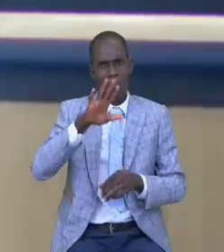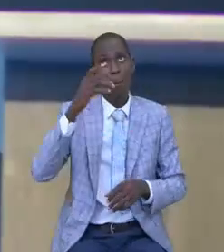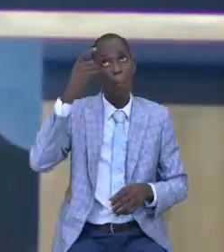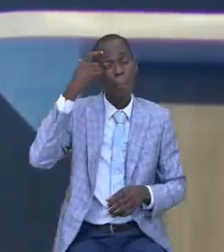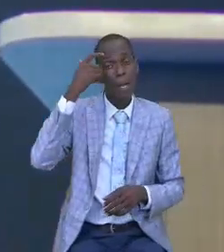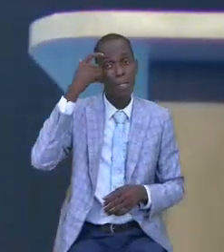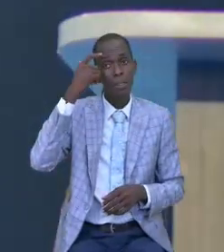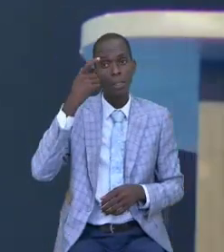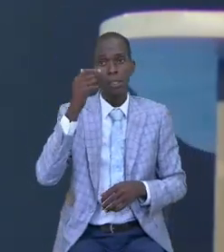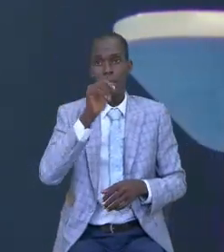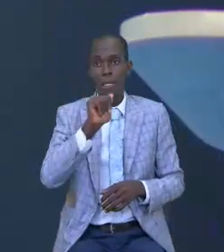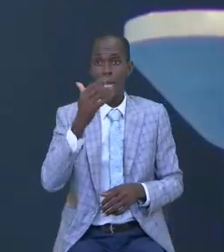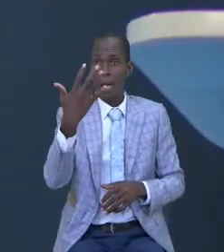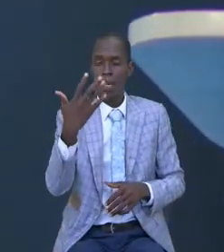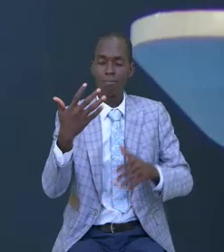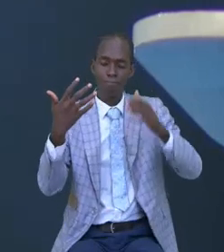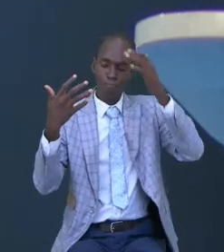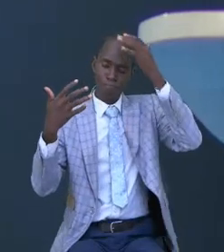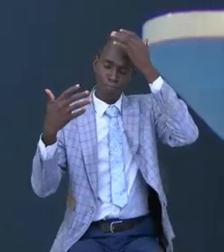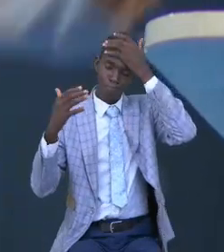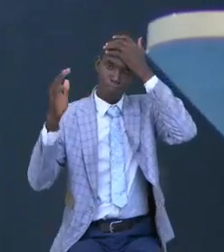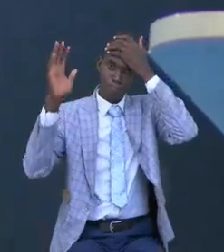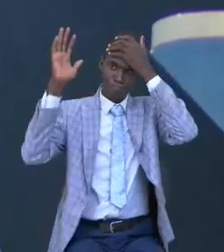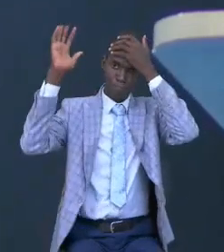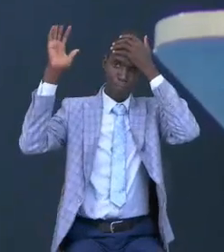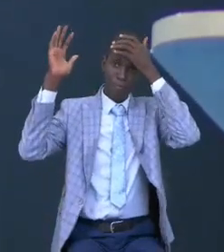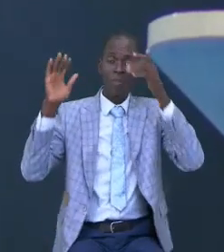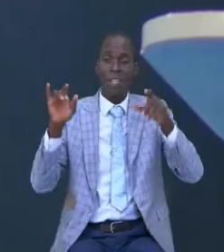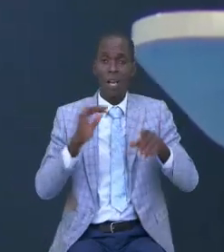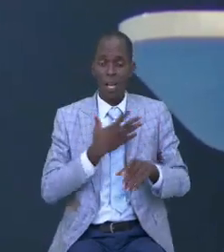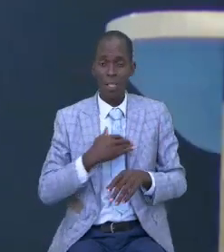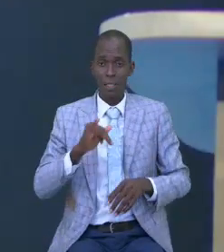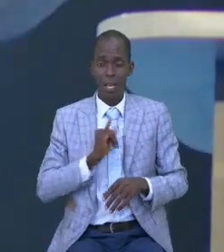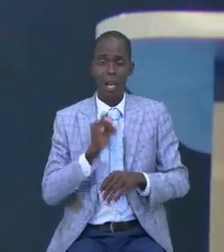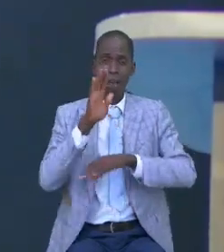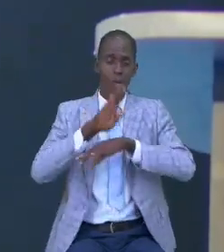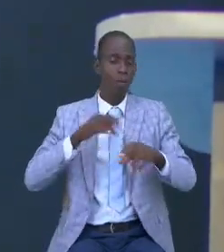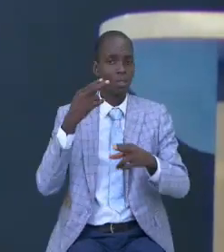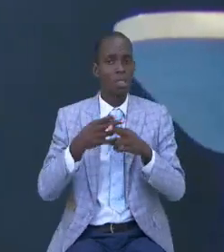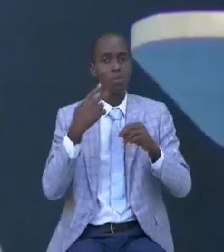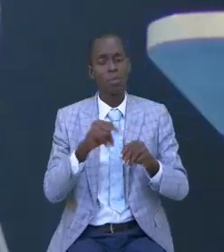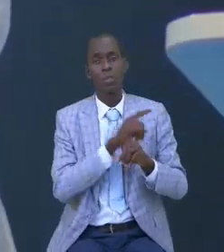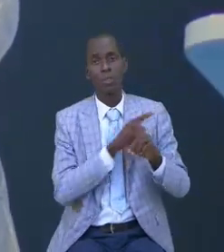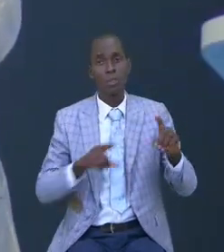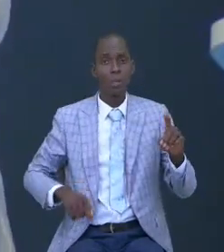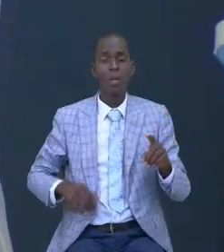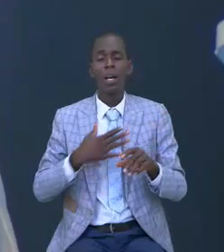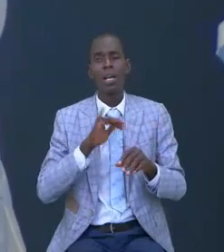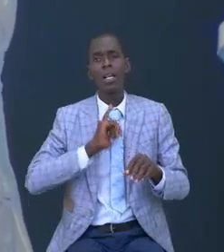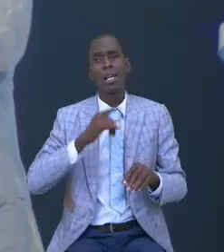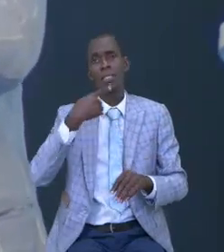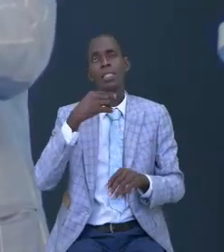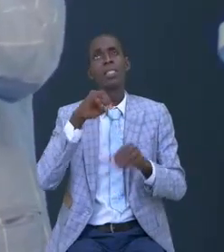the hand is laid on the head. And I mentioned the name, I say, in the name